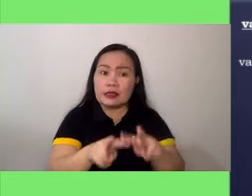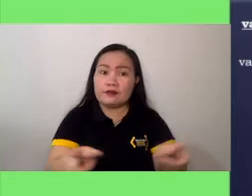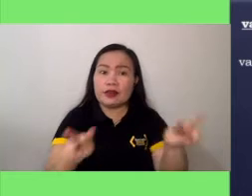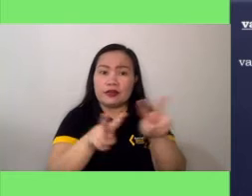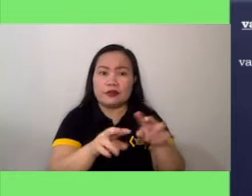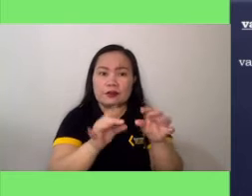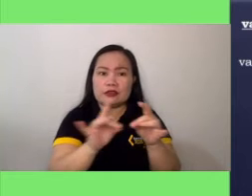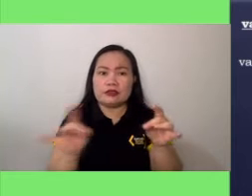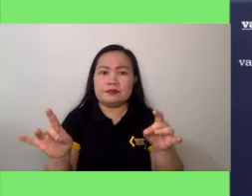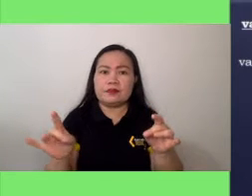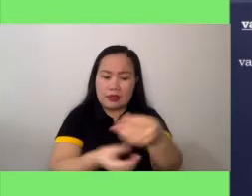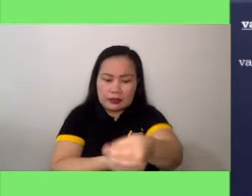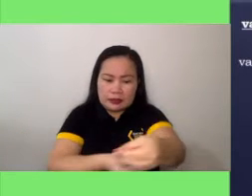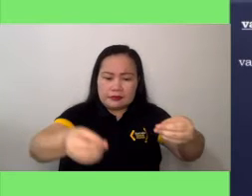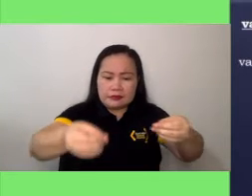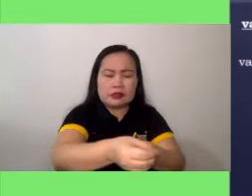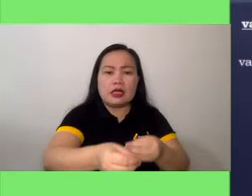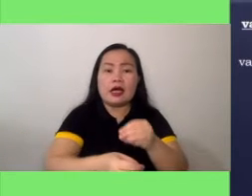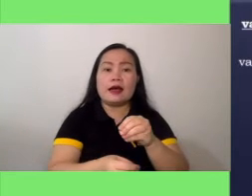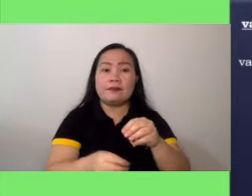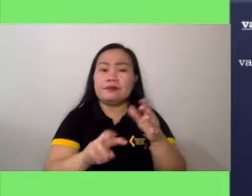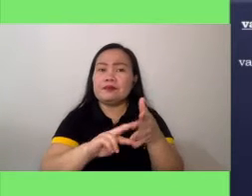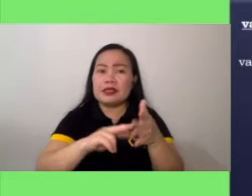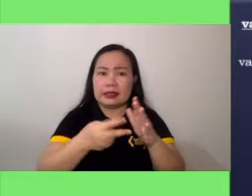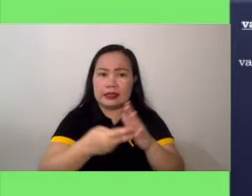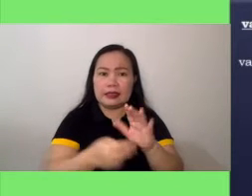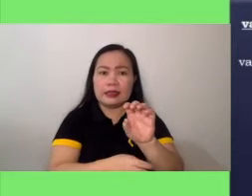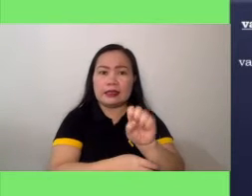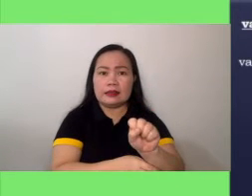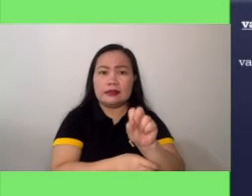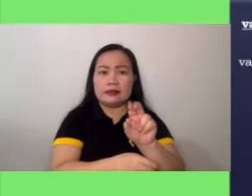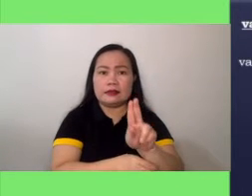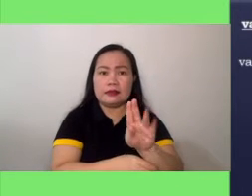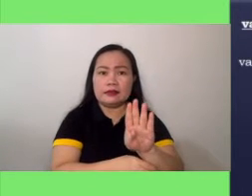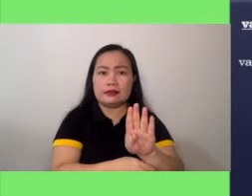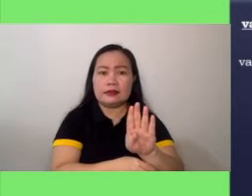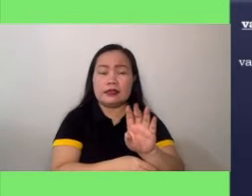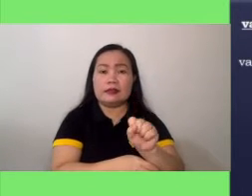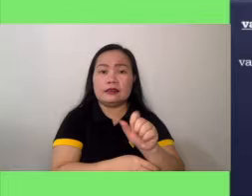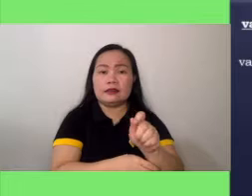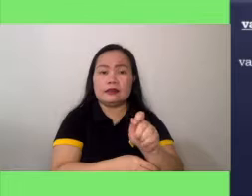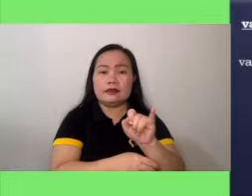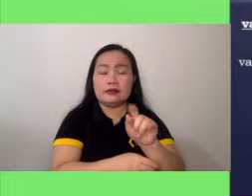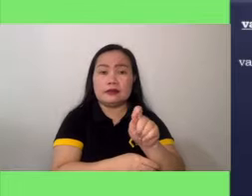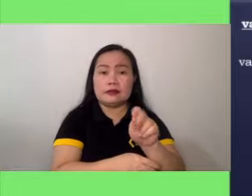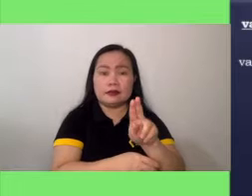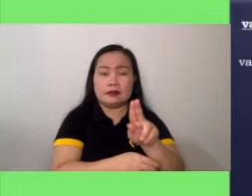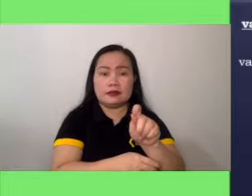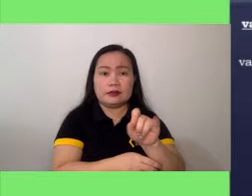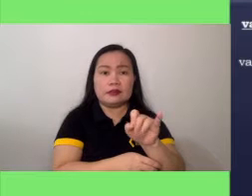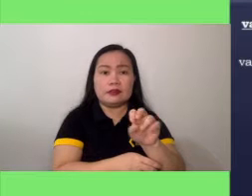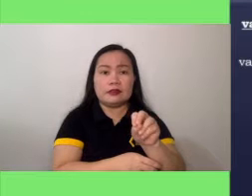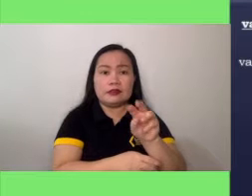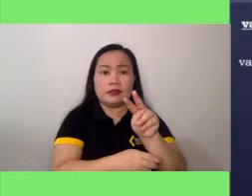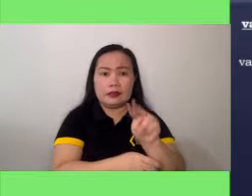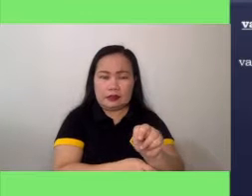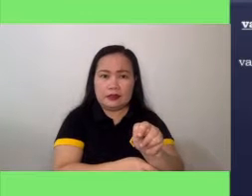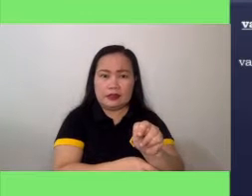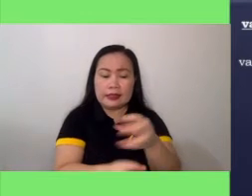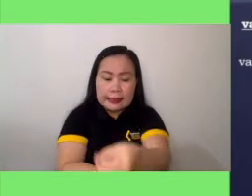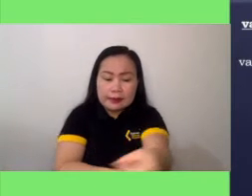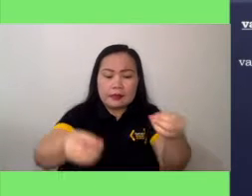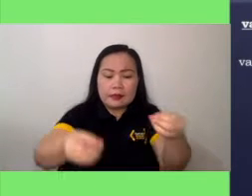the variable, we are actually doing substitution. Okay? So, kapag pinapalitan natin yung